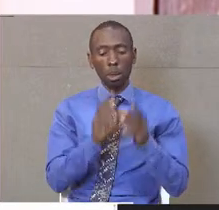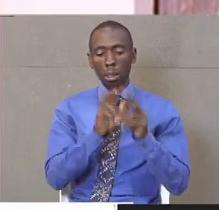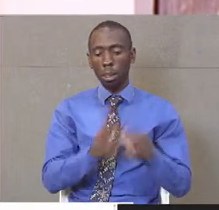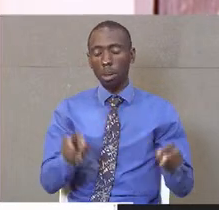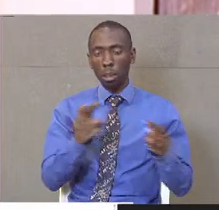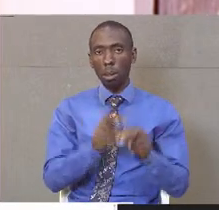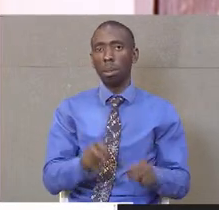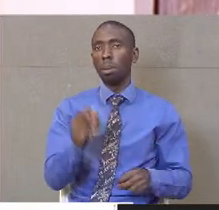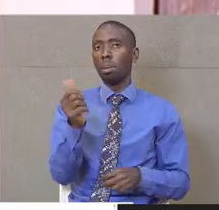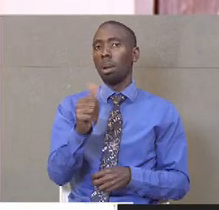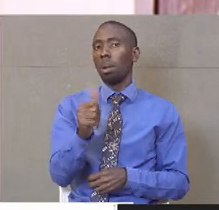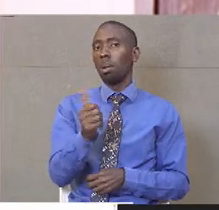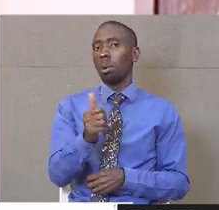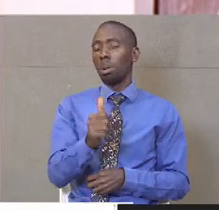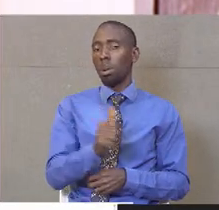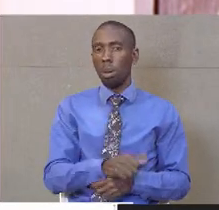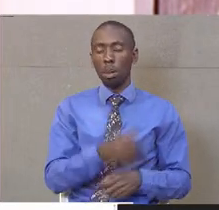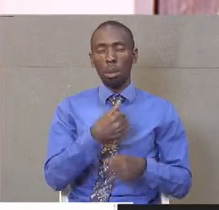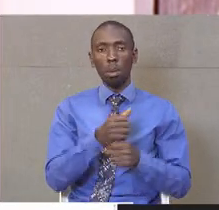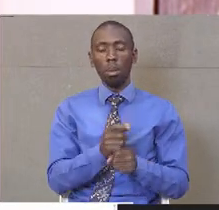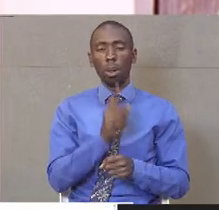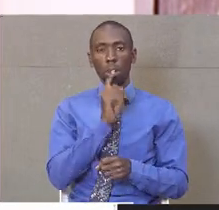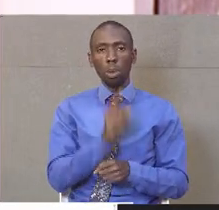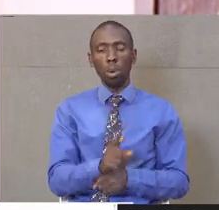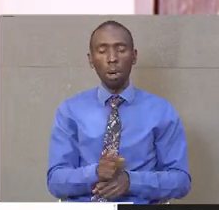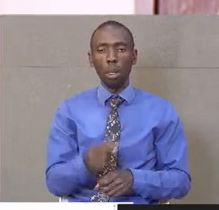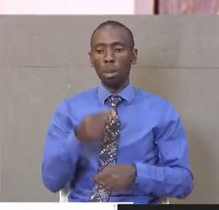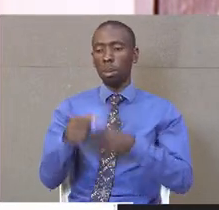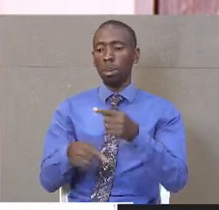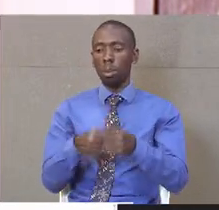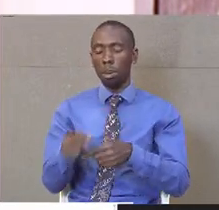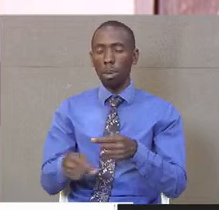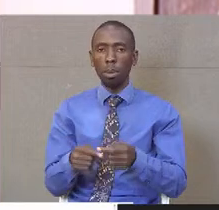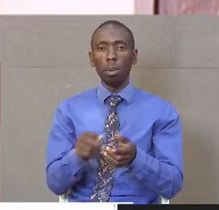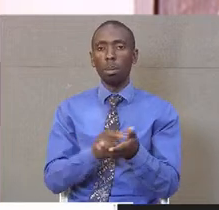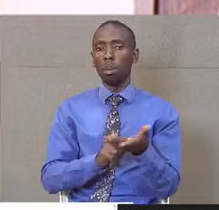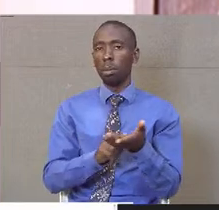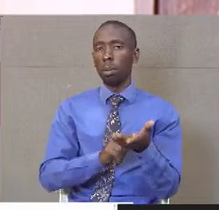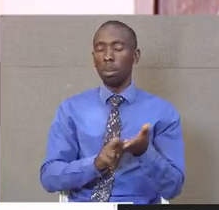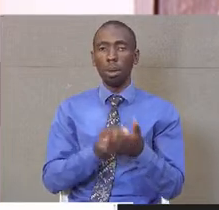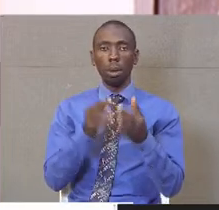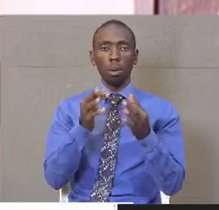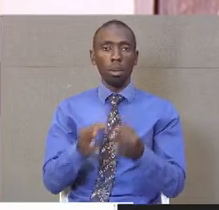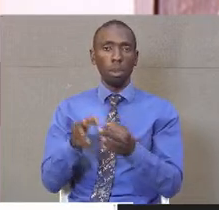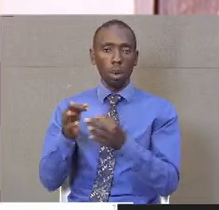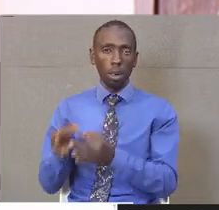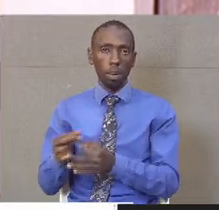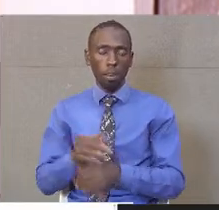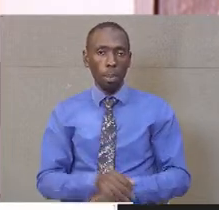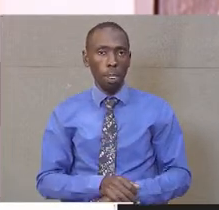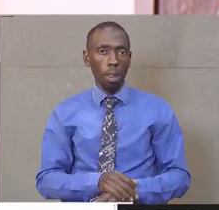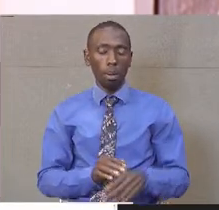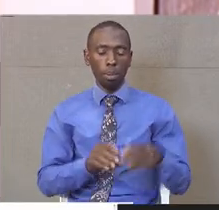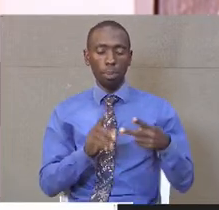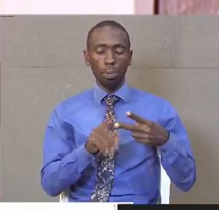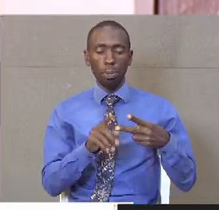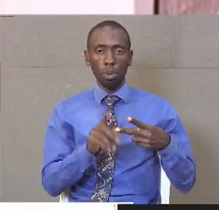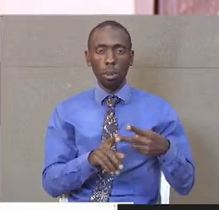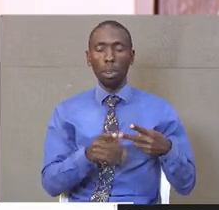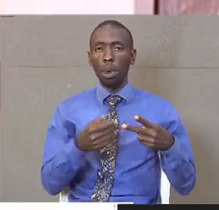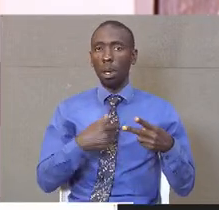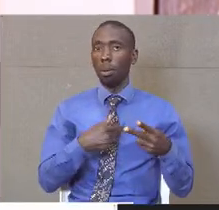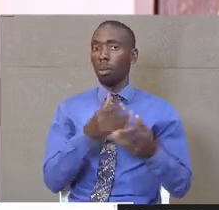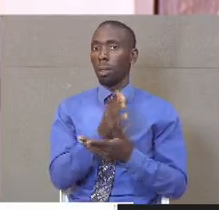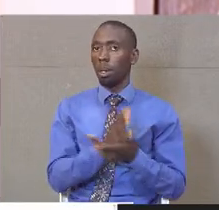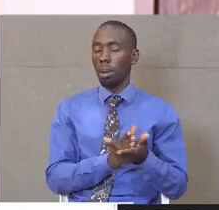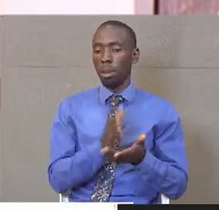yet taken to make sure that they maintain this equipment. Secondly, Right Honorable Speaker, there are certain